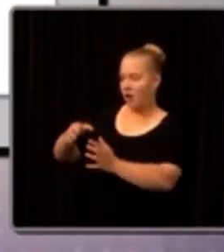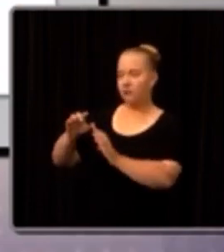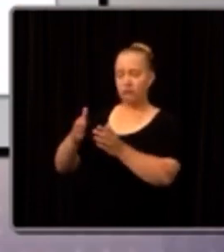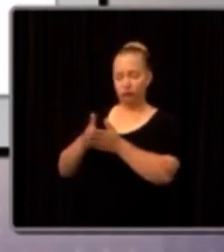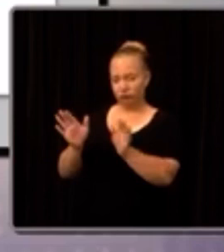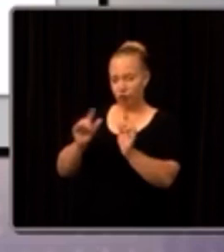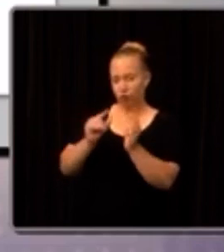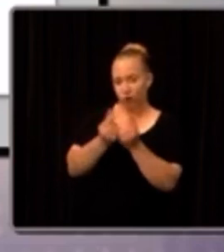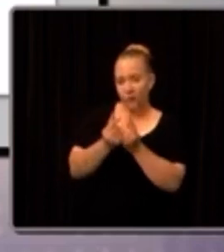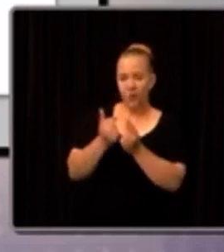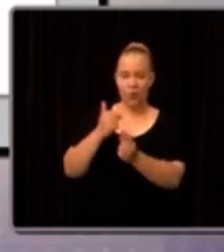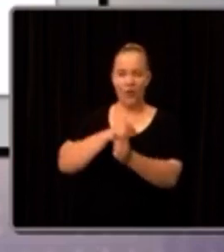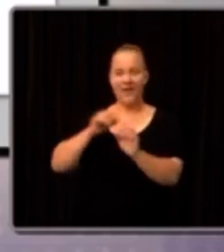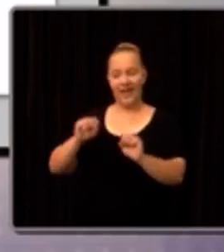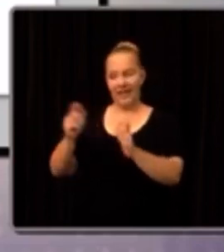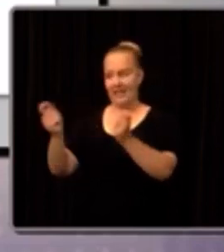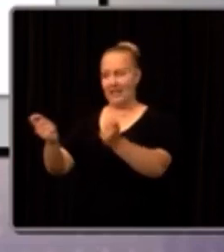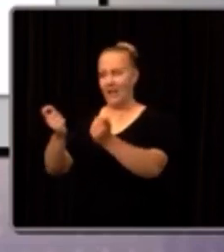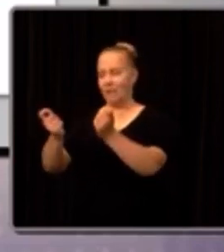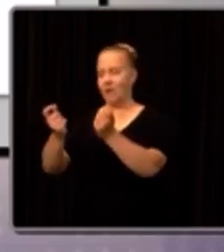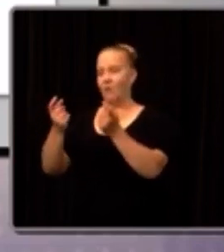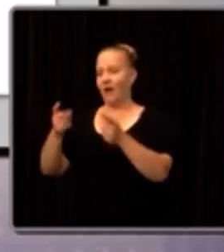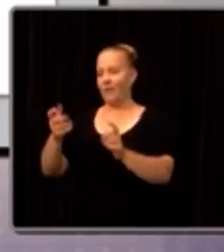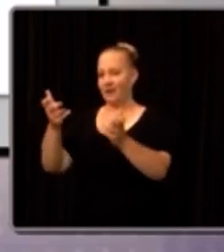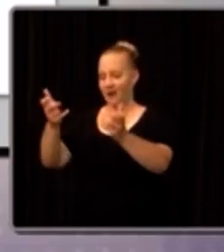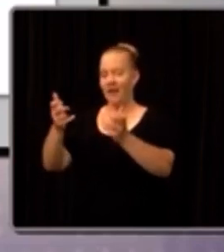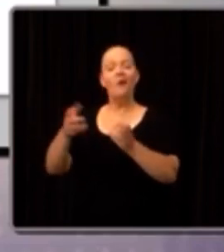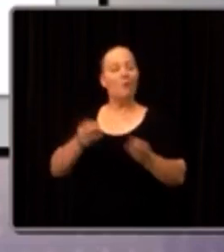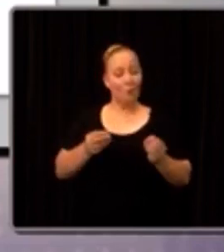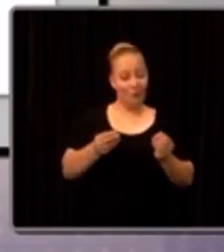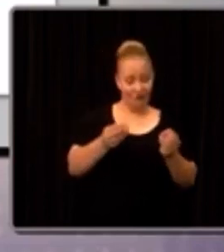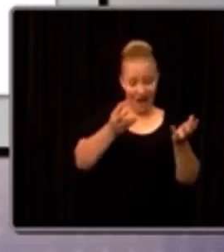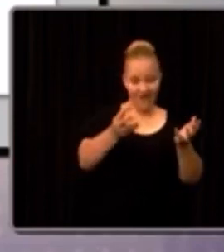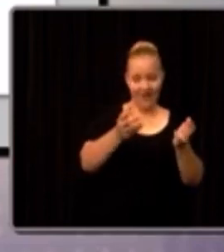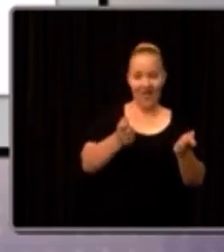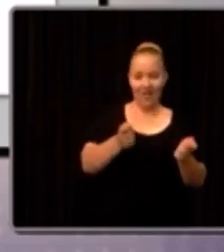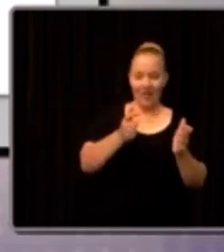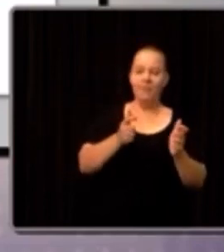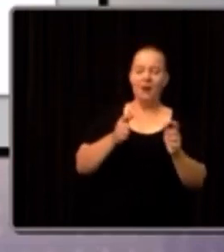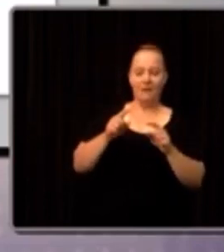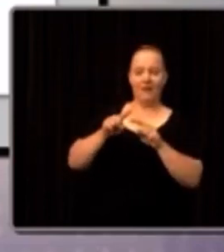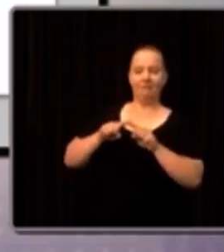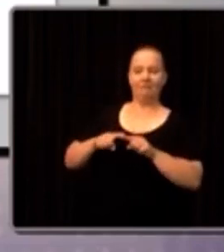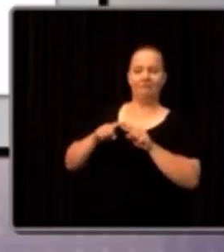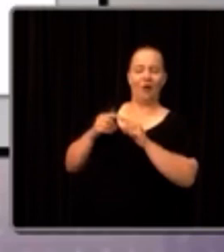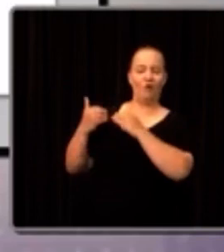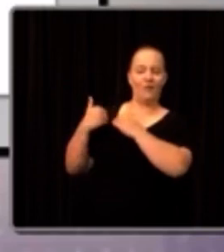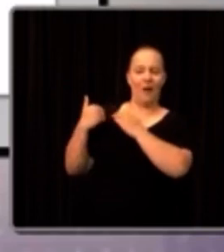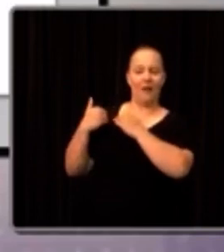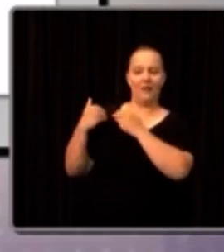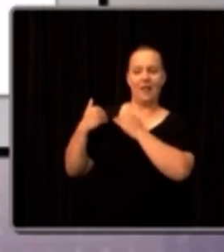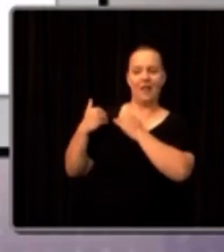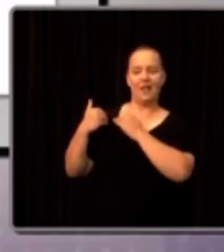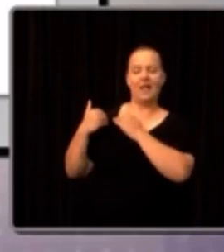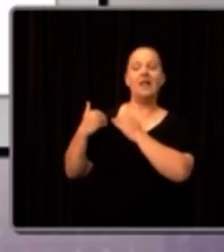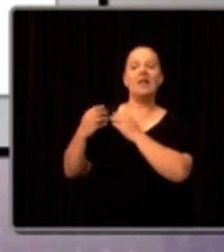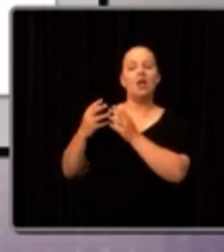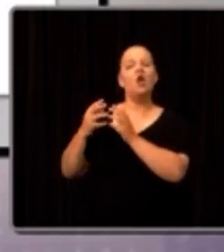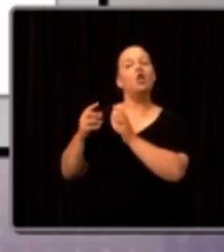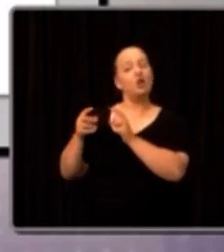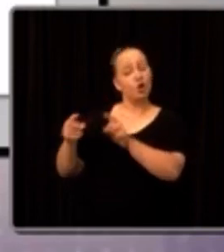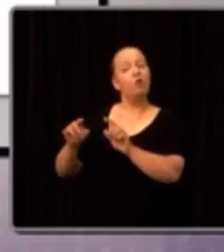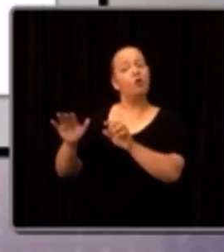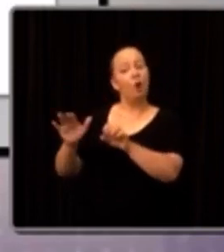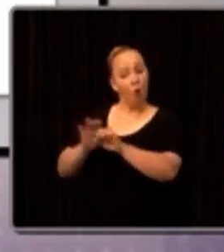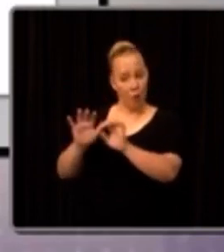group, so that we can celebrate what we did today. And that also provides a little bit of accountability. And this whole workshop time